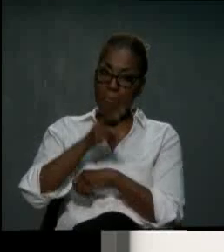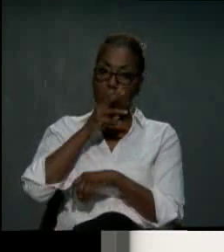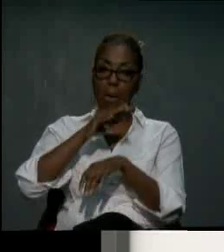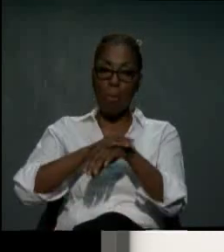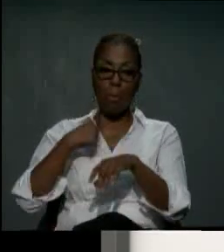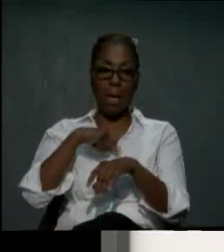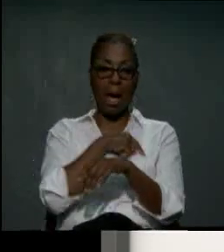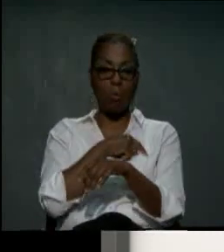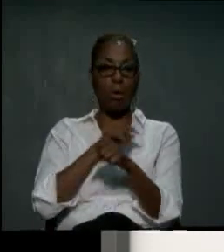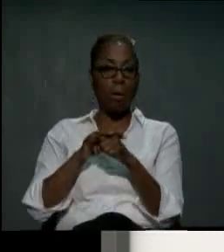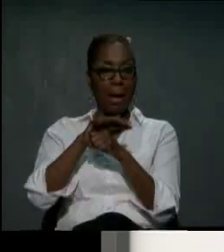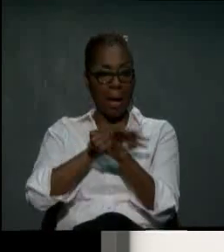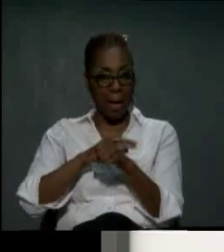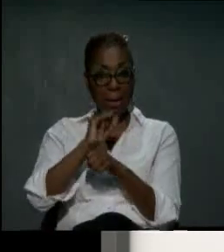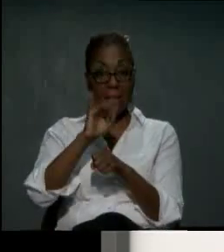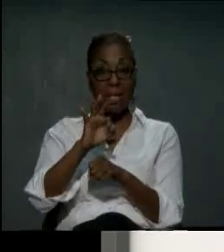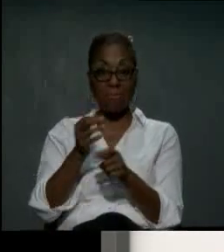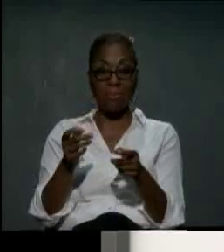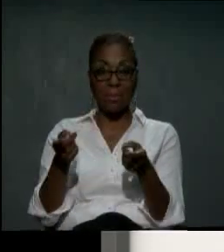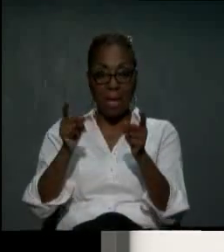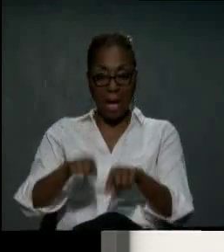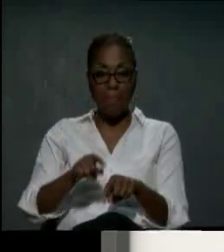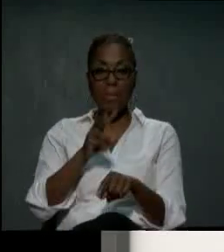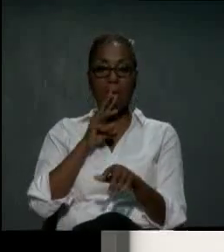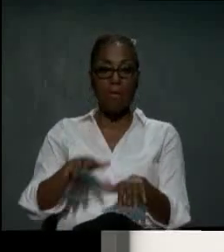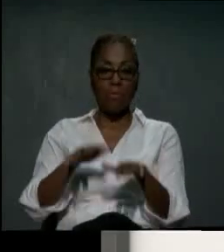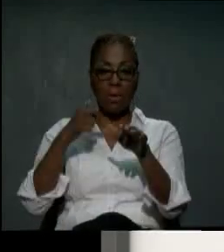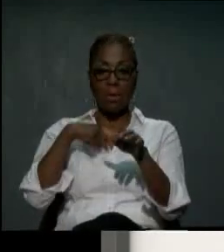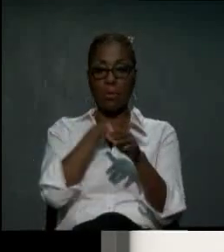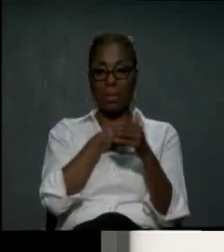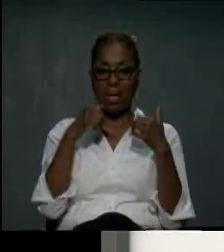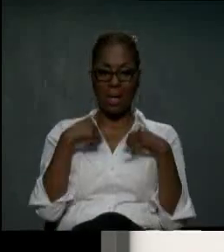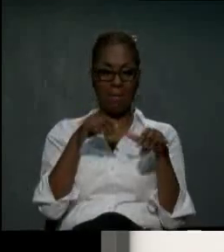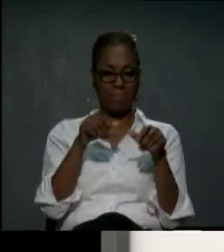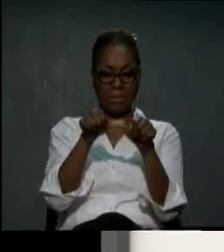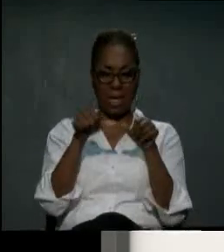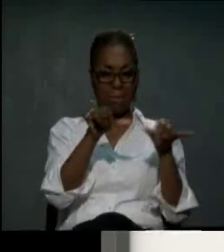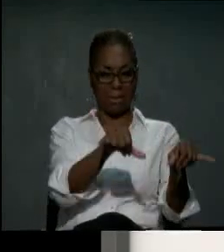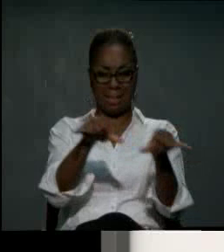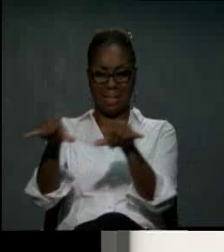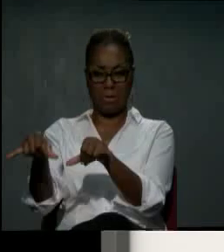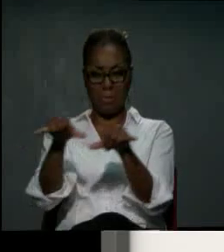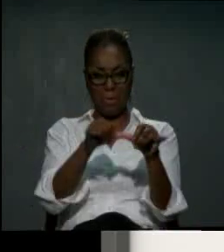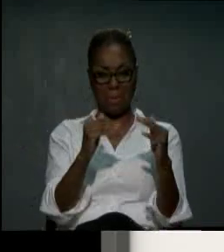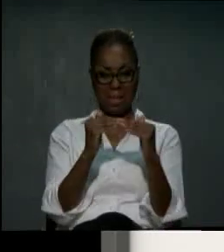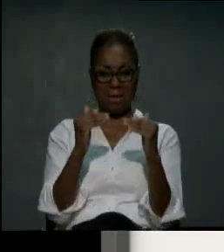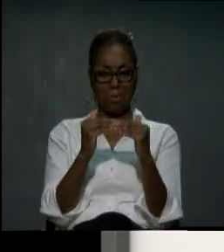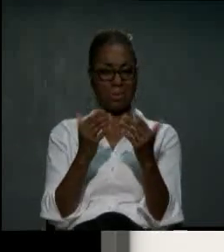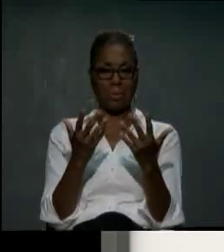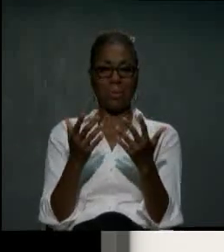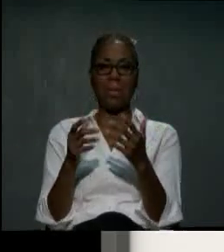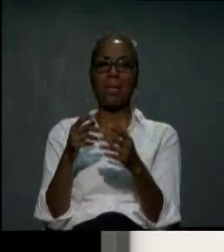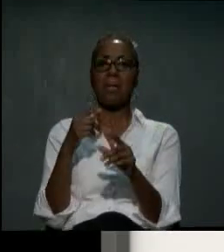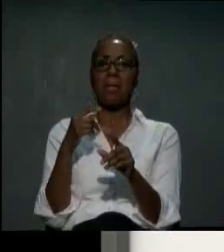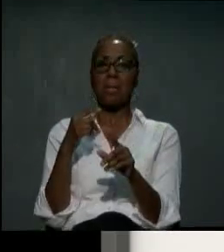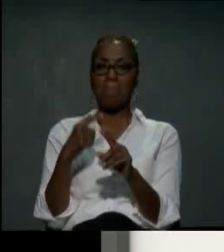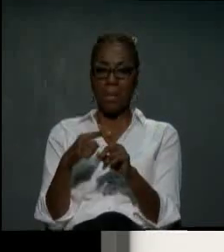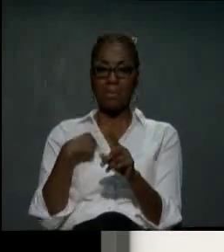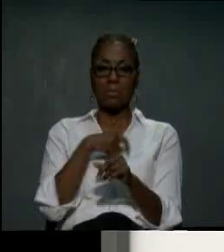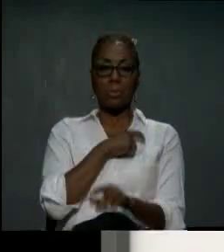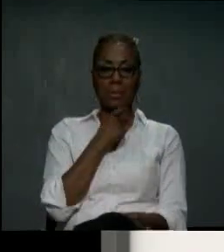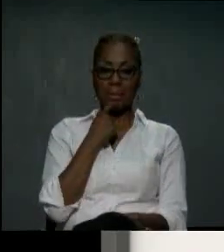if there is flood, so we have the equal amount of area there. And then I'd also say that we're